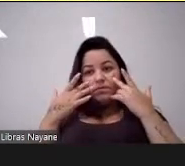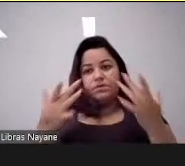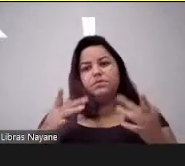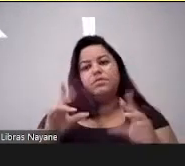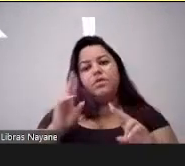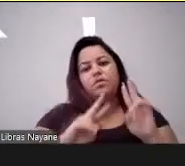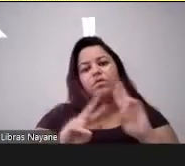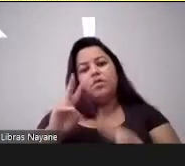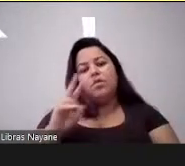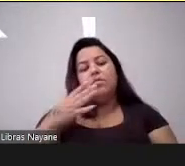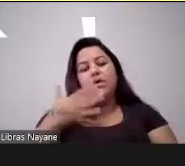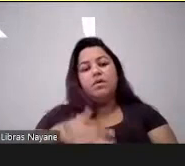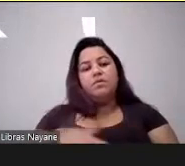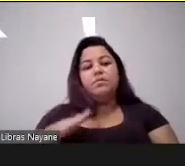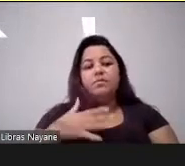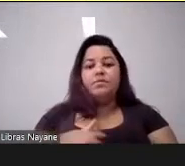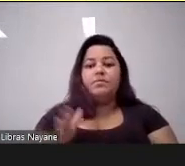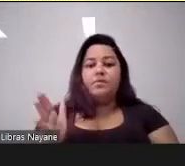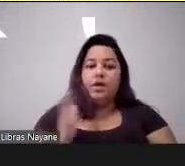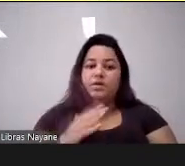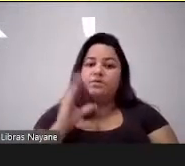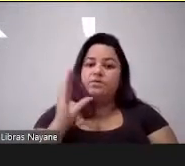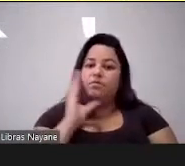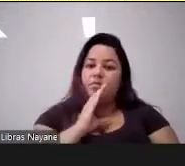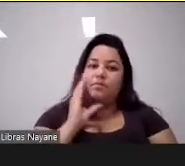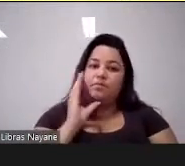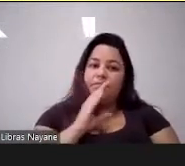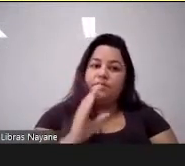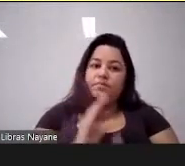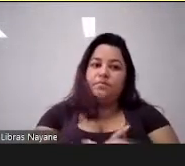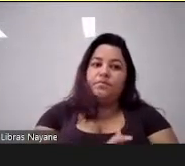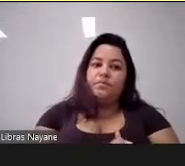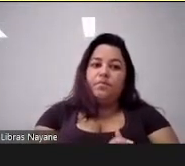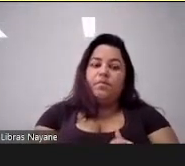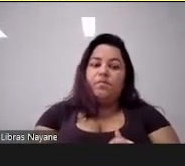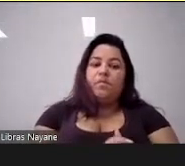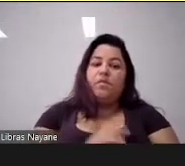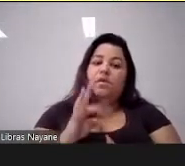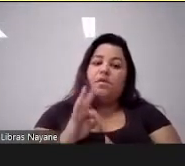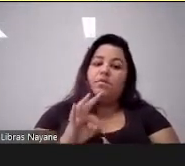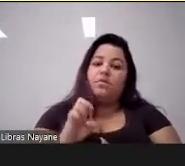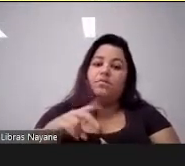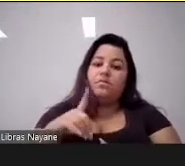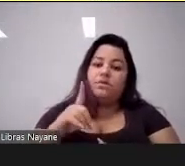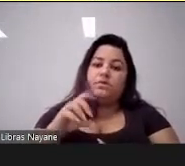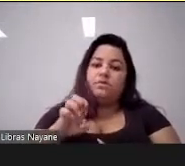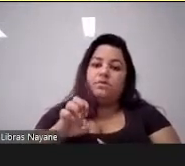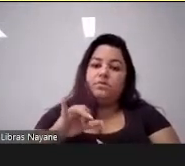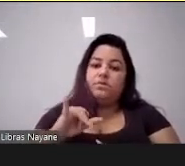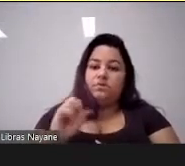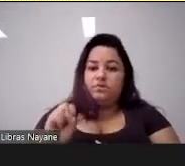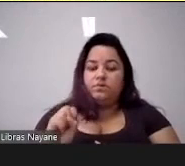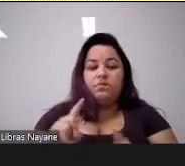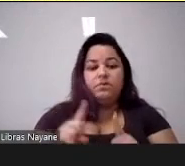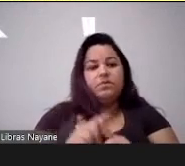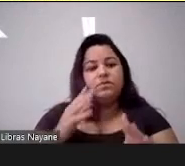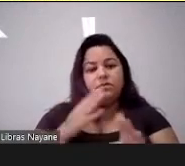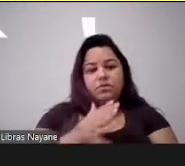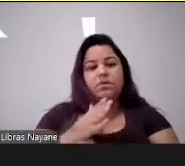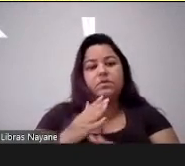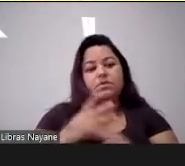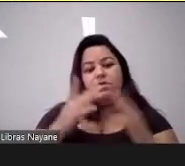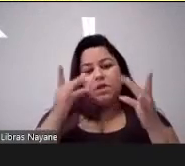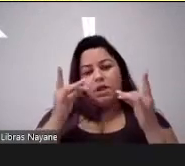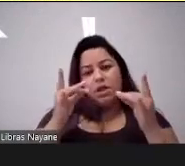can access to my presentation after the meeting. There